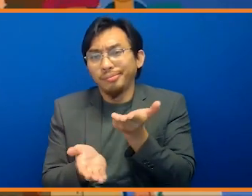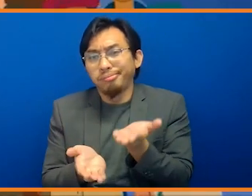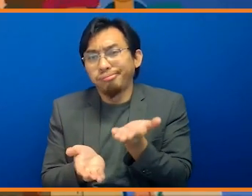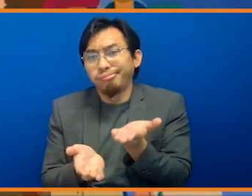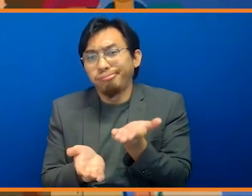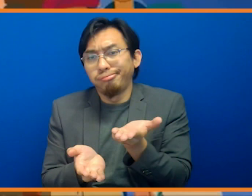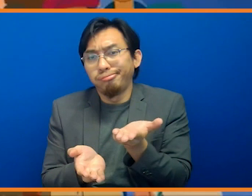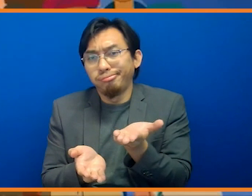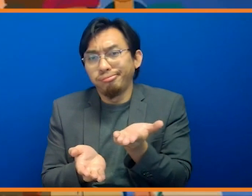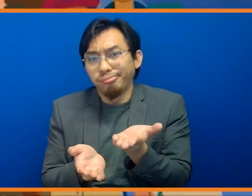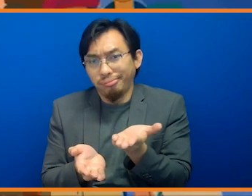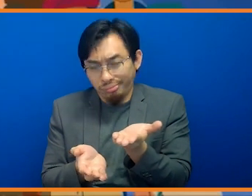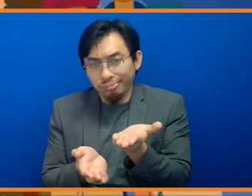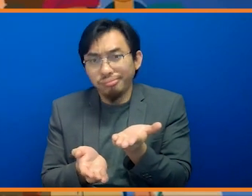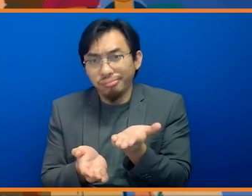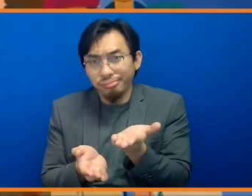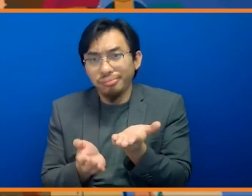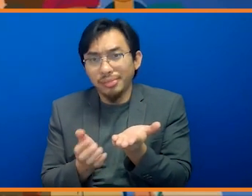Okay.